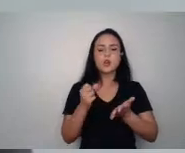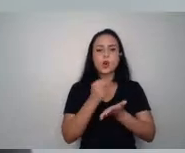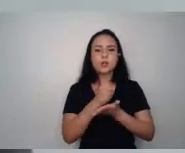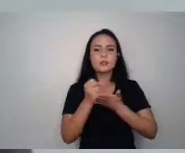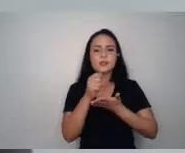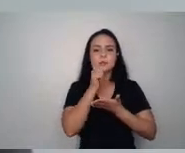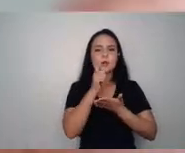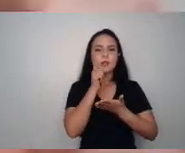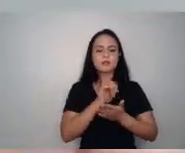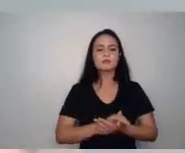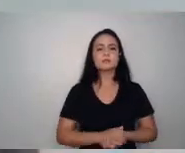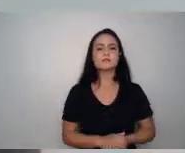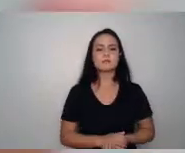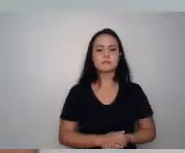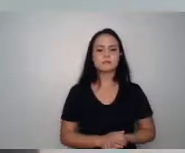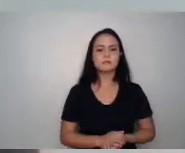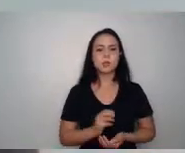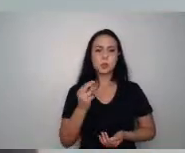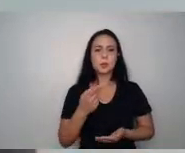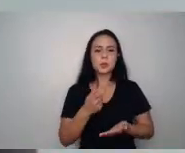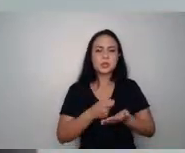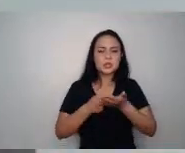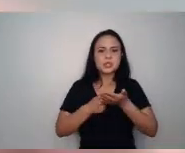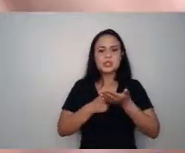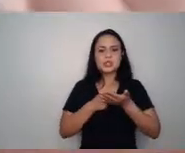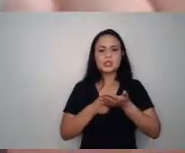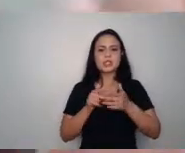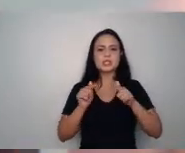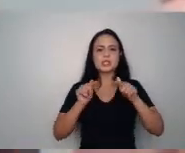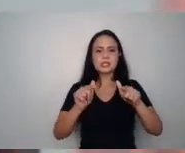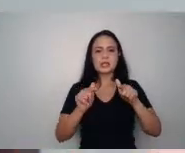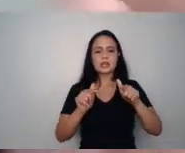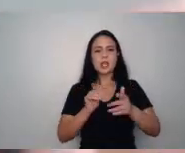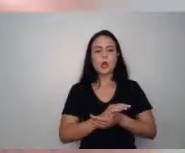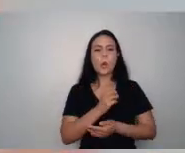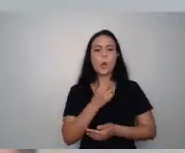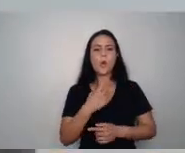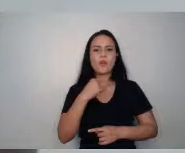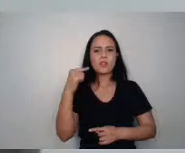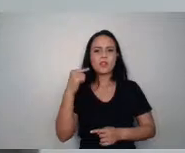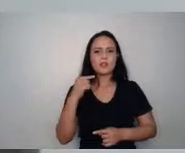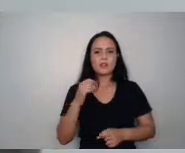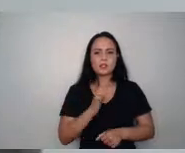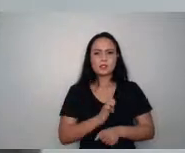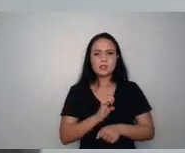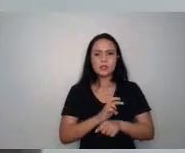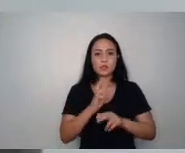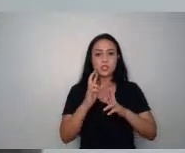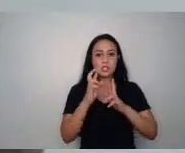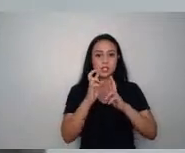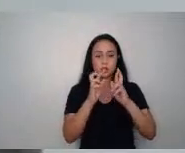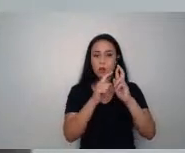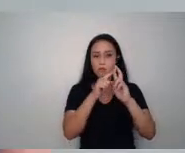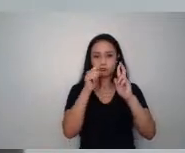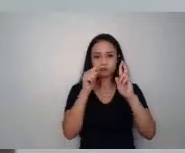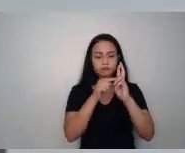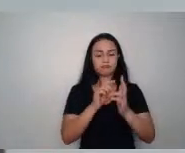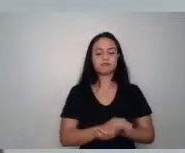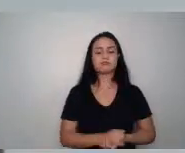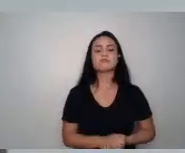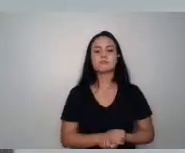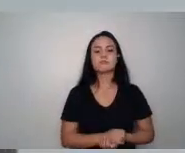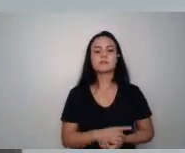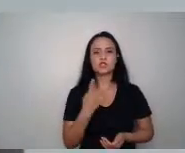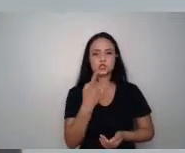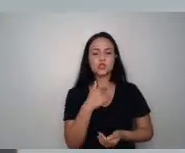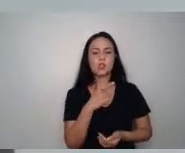happening? People stopped working and stopped hiring women, or they wanted to attest by